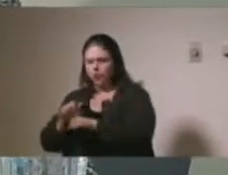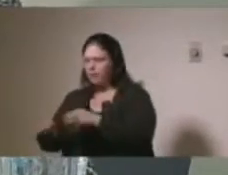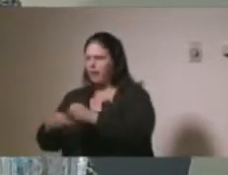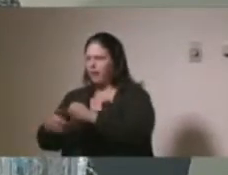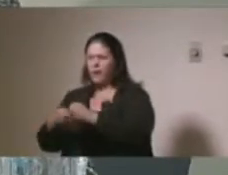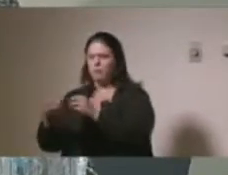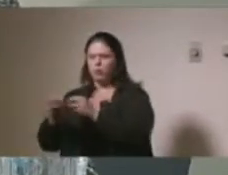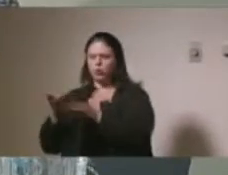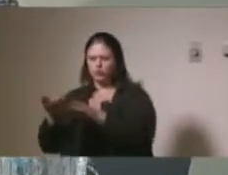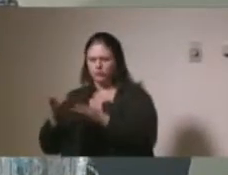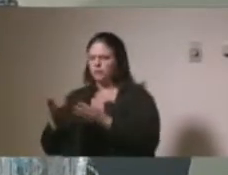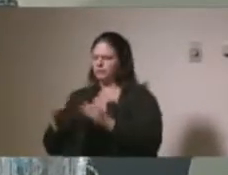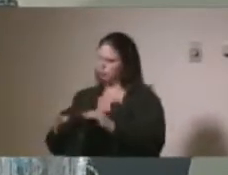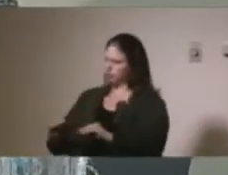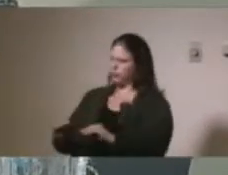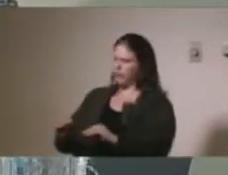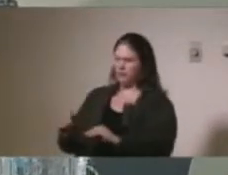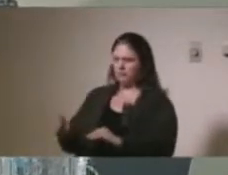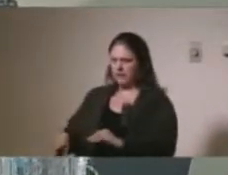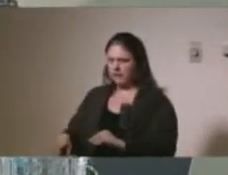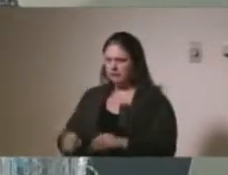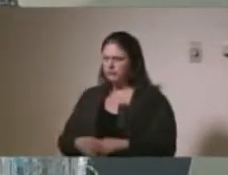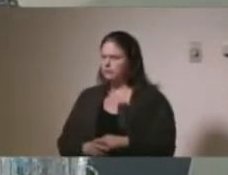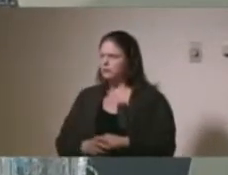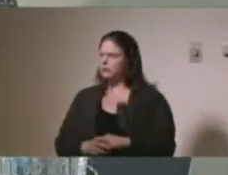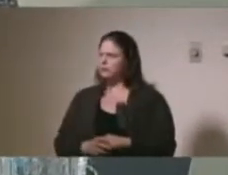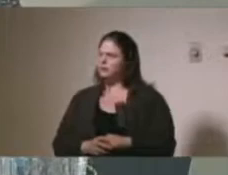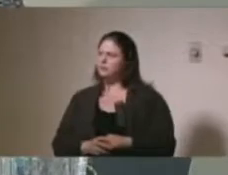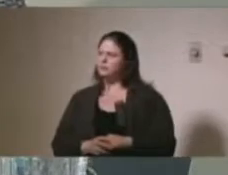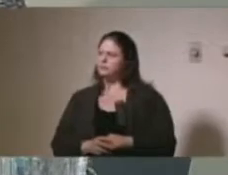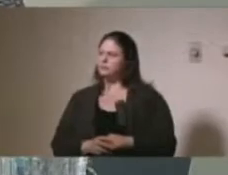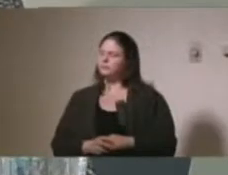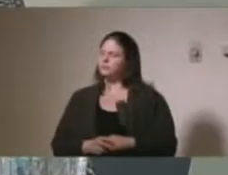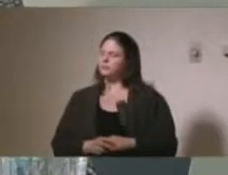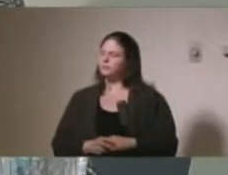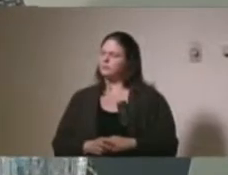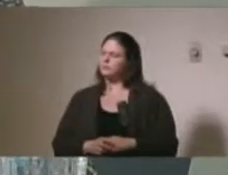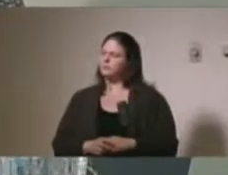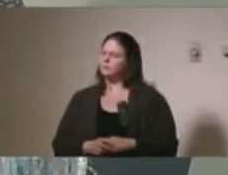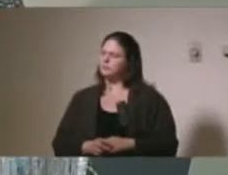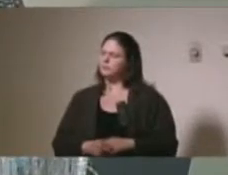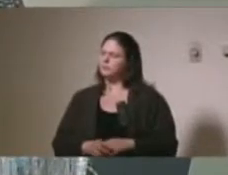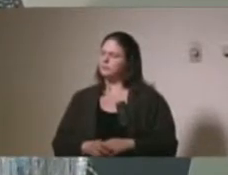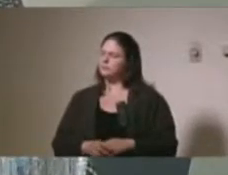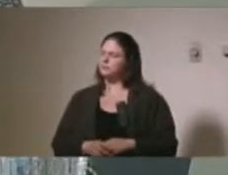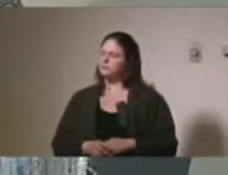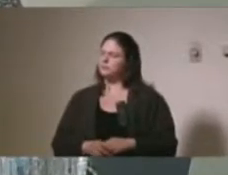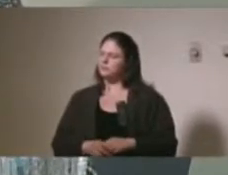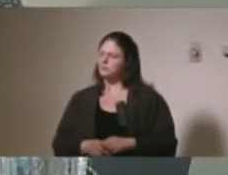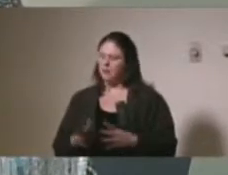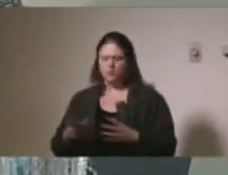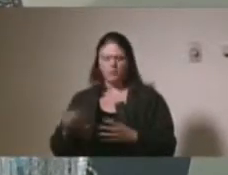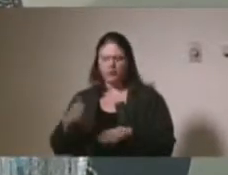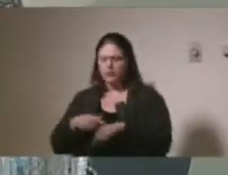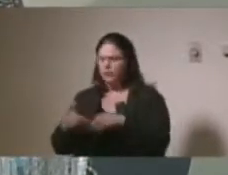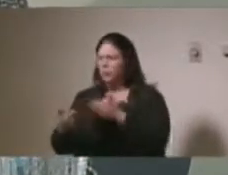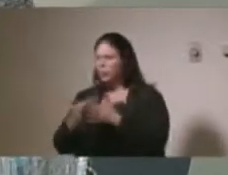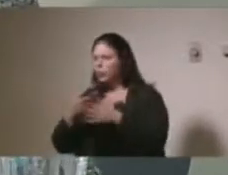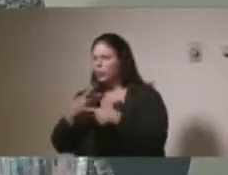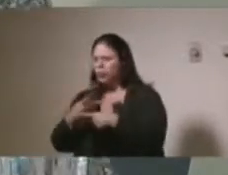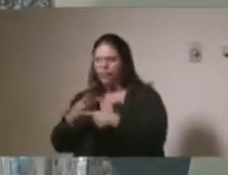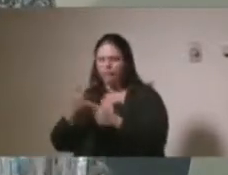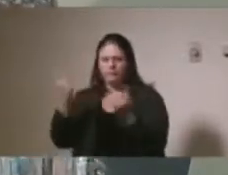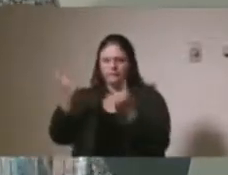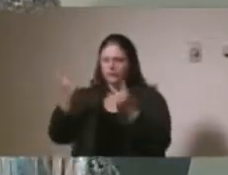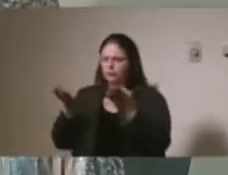on-the-job training on a new product was also offered, and we ensured that that should be insured, provided so that people